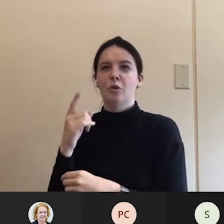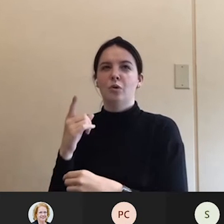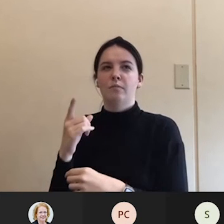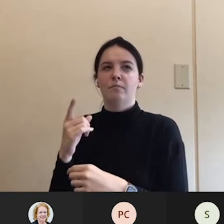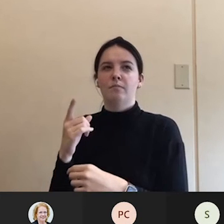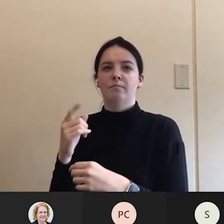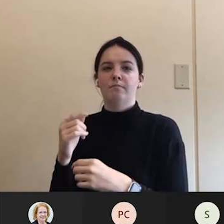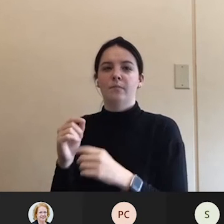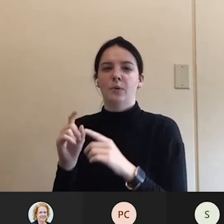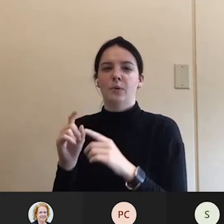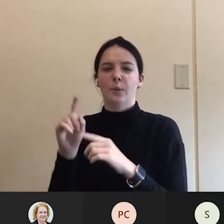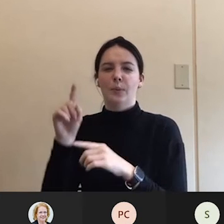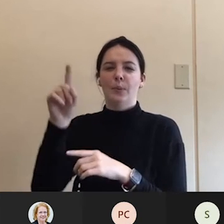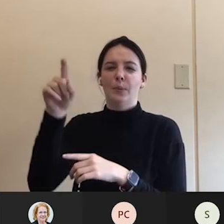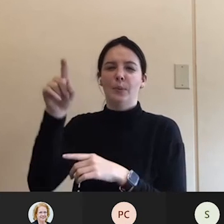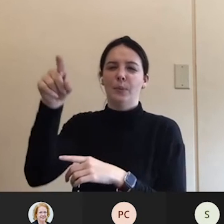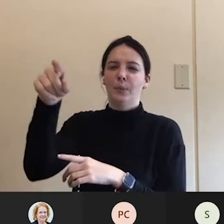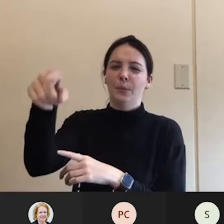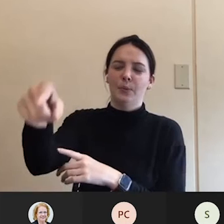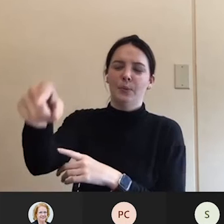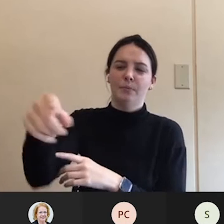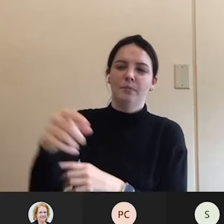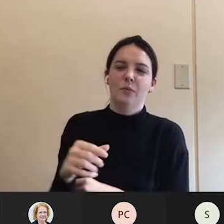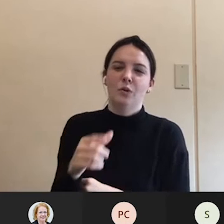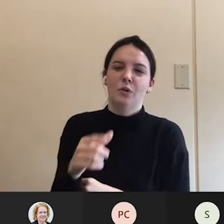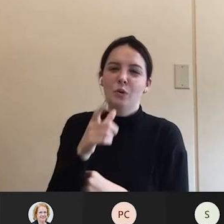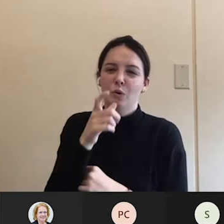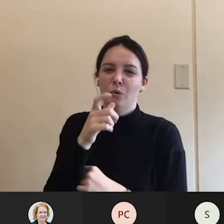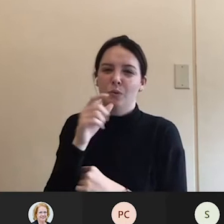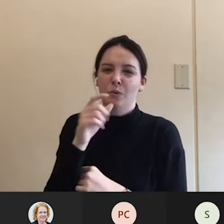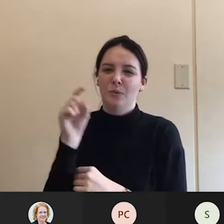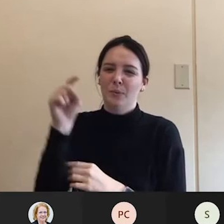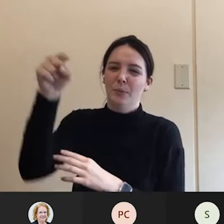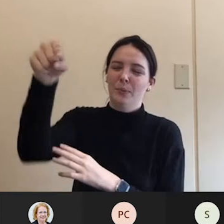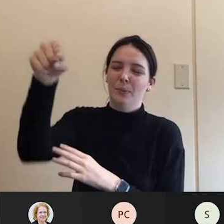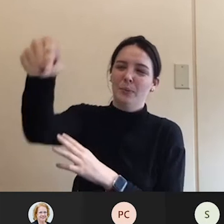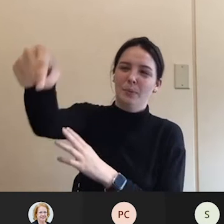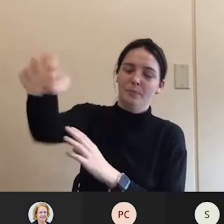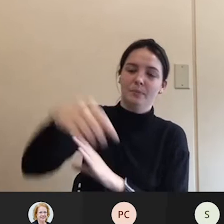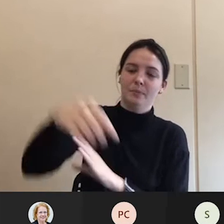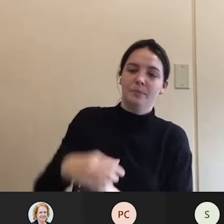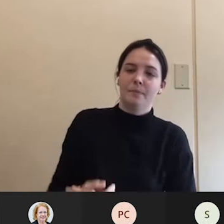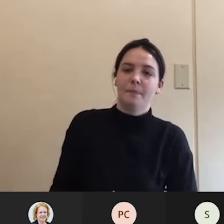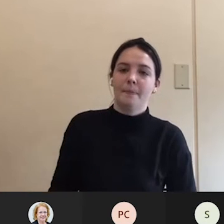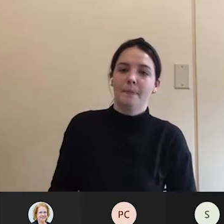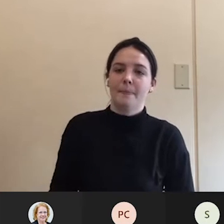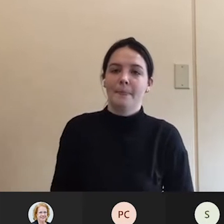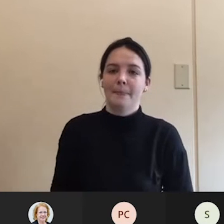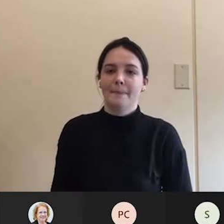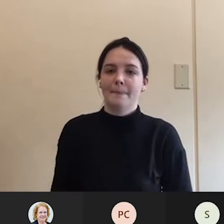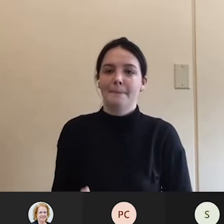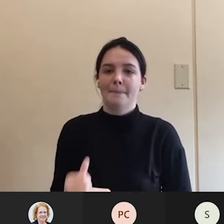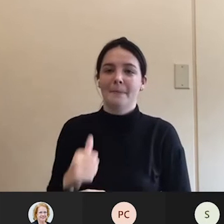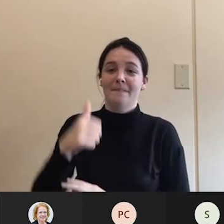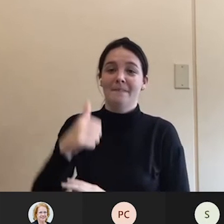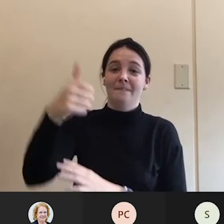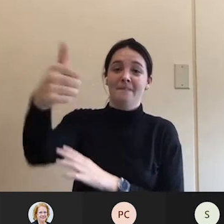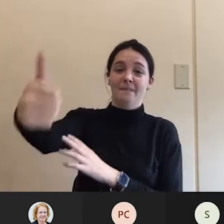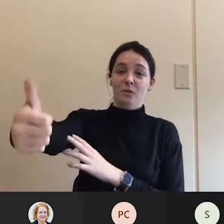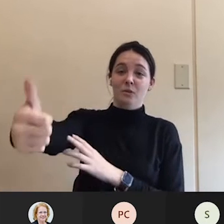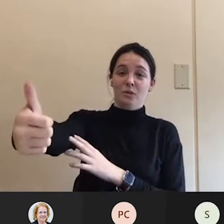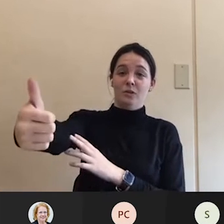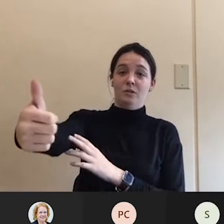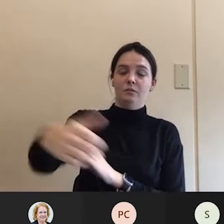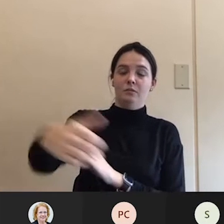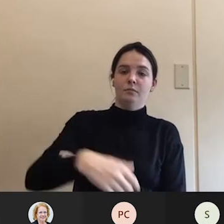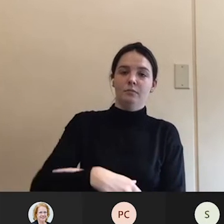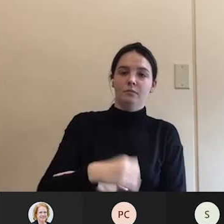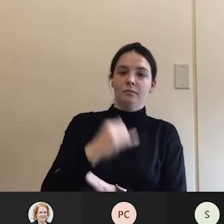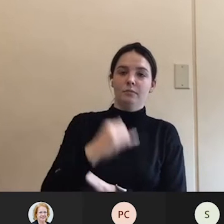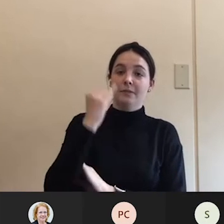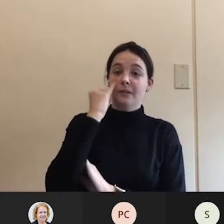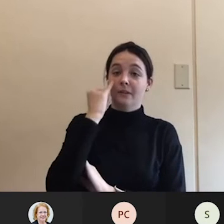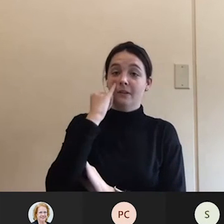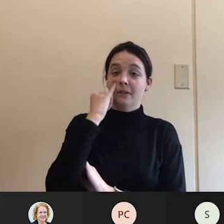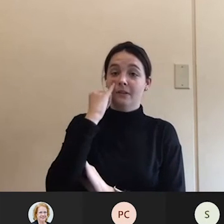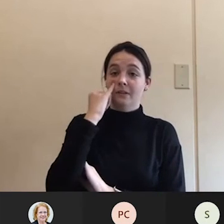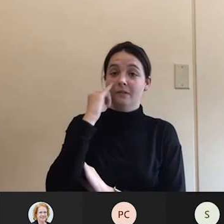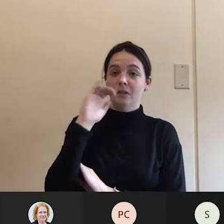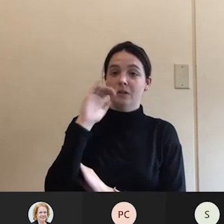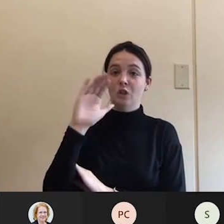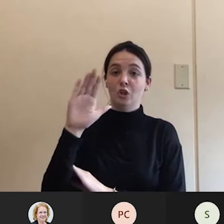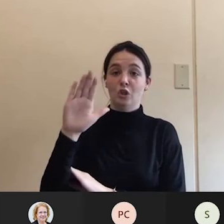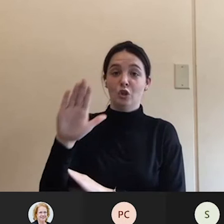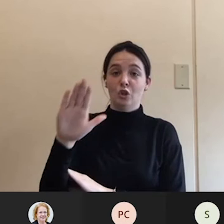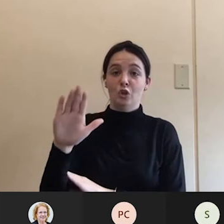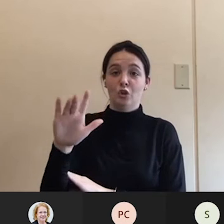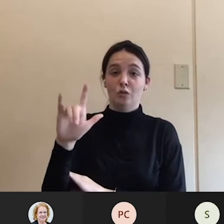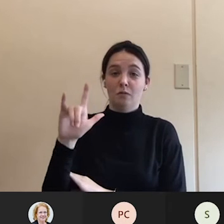want your rocket, modify it any which way you want it to. And the furthest your rocket goes, I mean, if you launch the rocket that